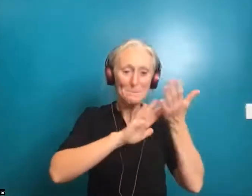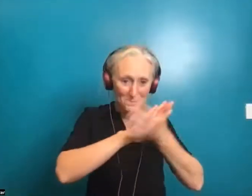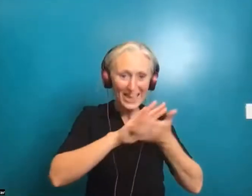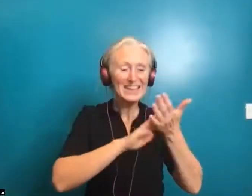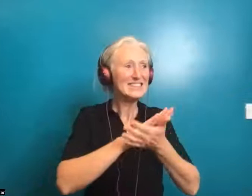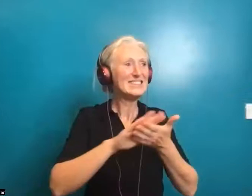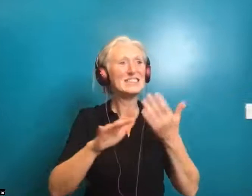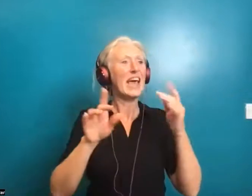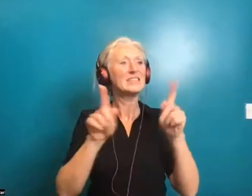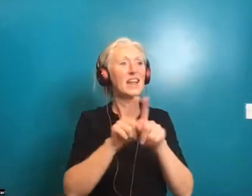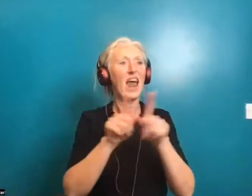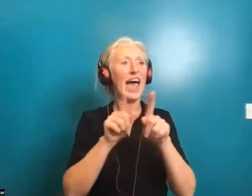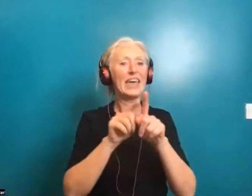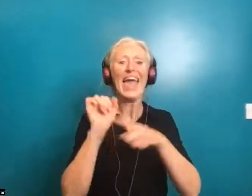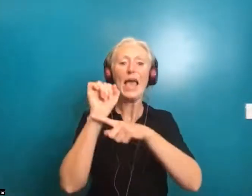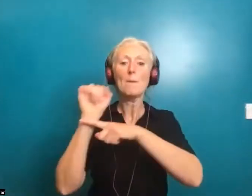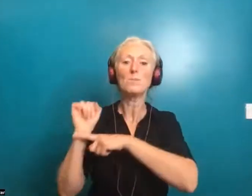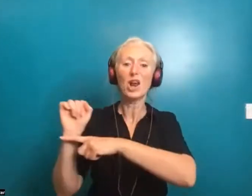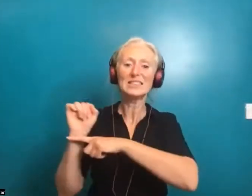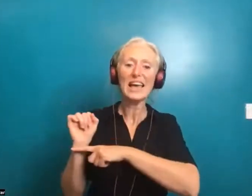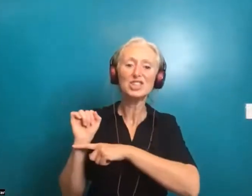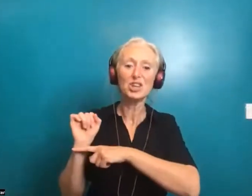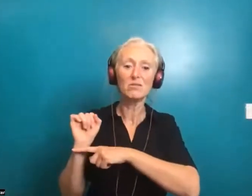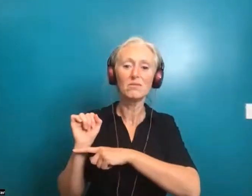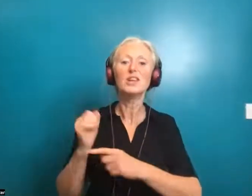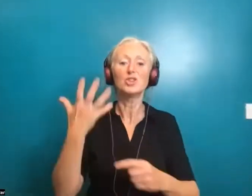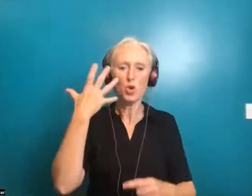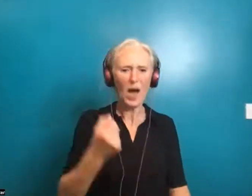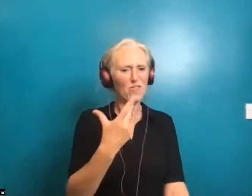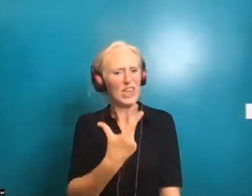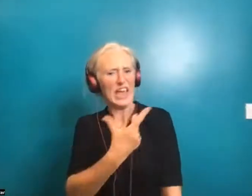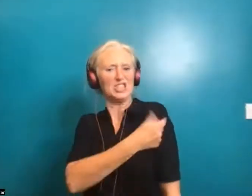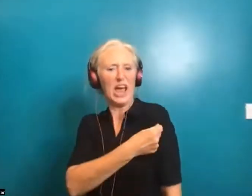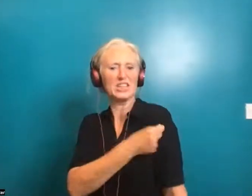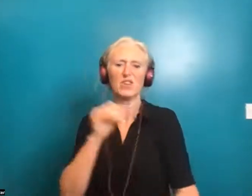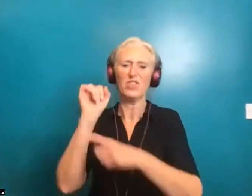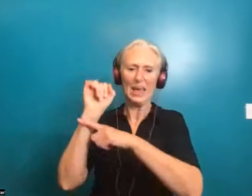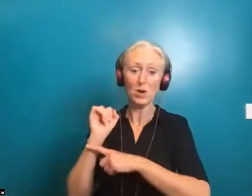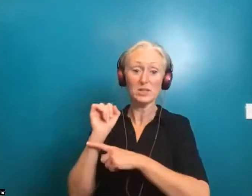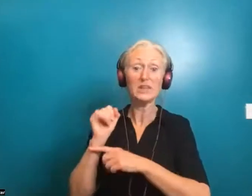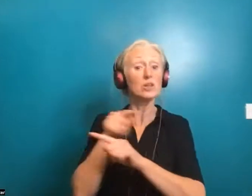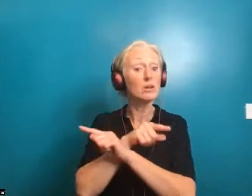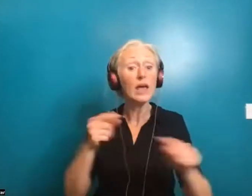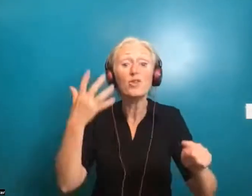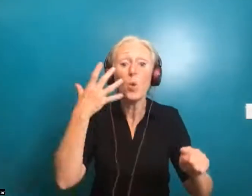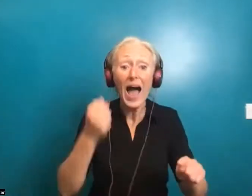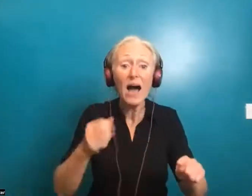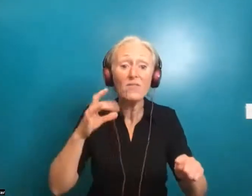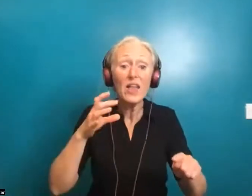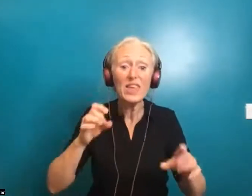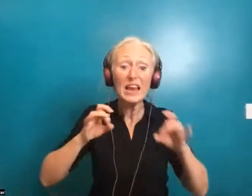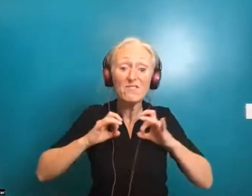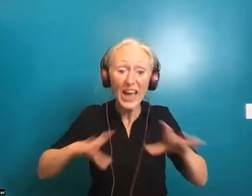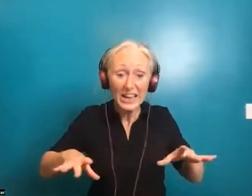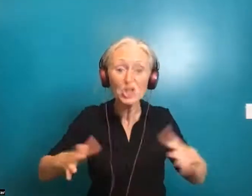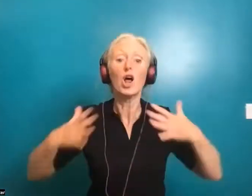an immunization. So you give your immunization, and then if you get the infection, then your body will fight the response.